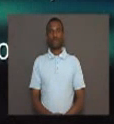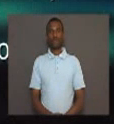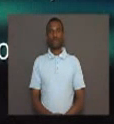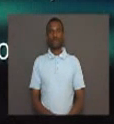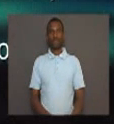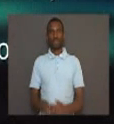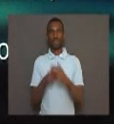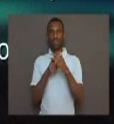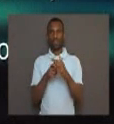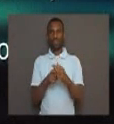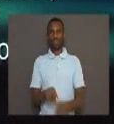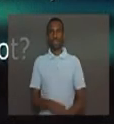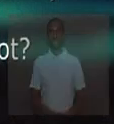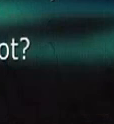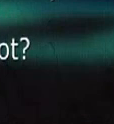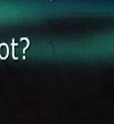Begin.